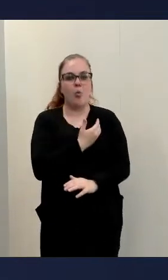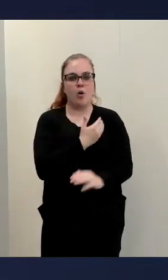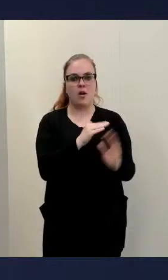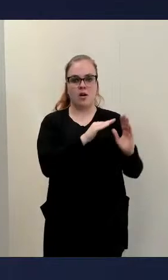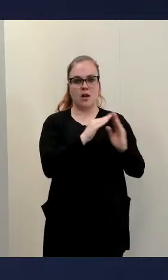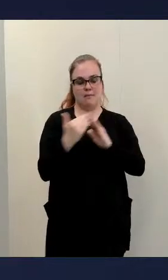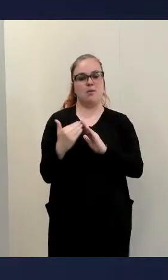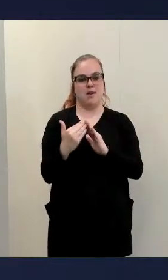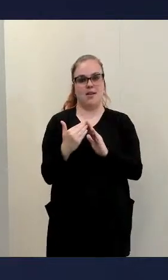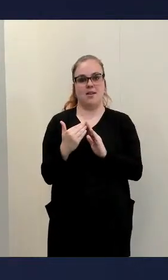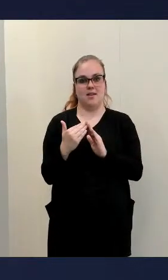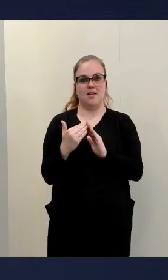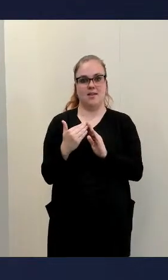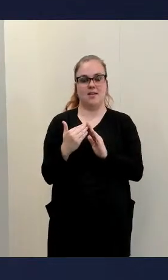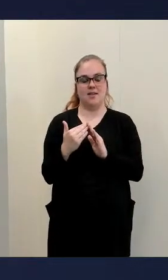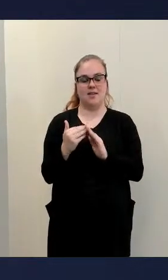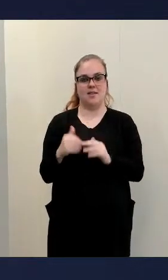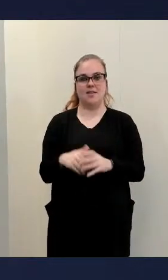community.